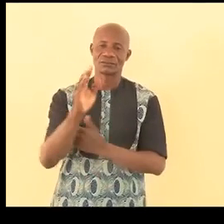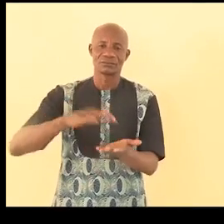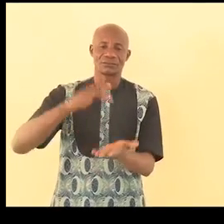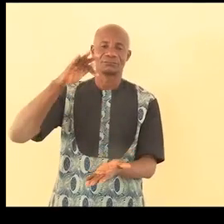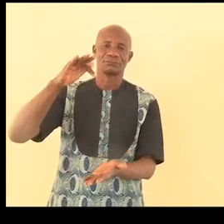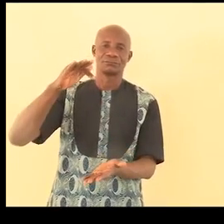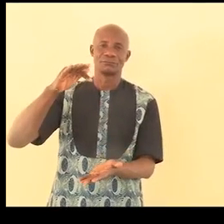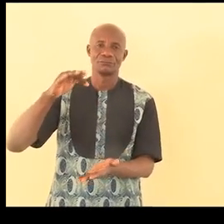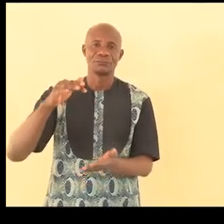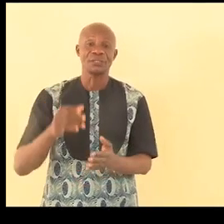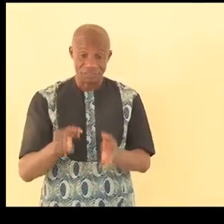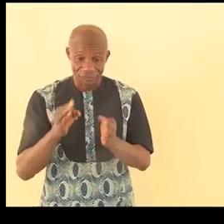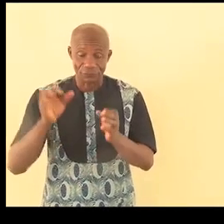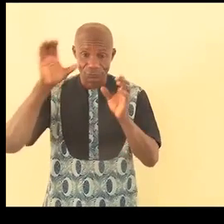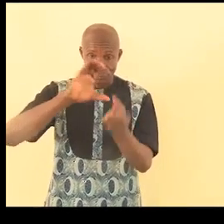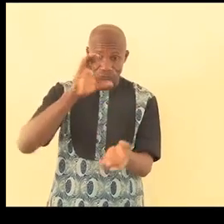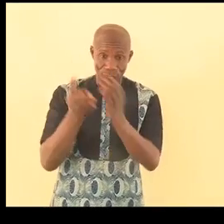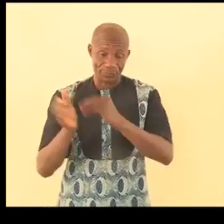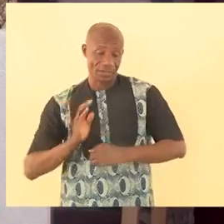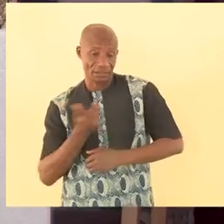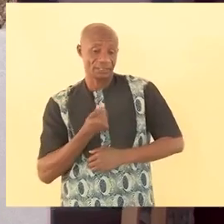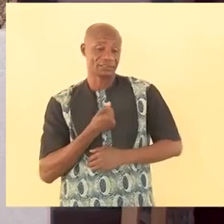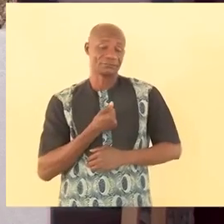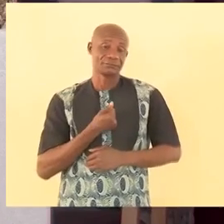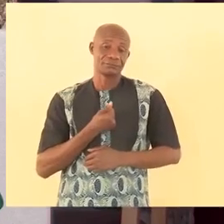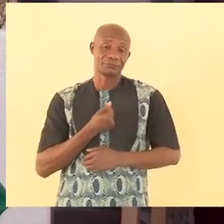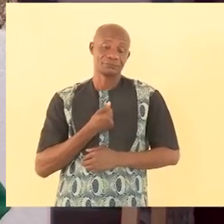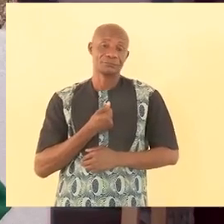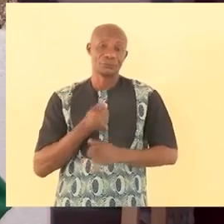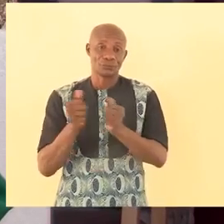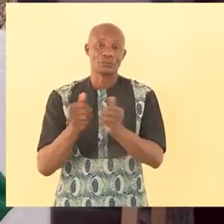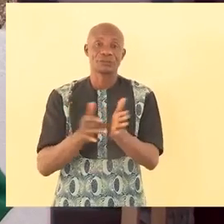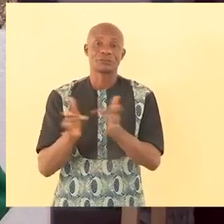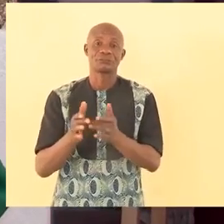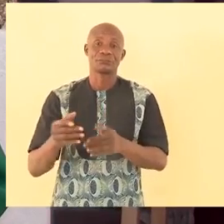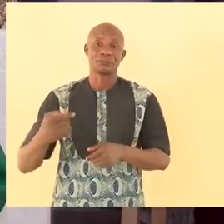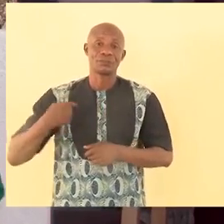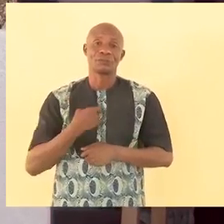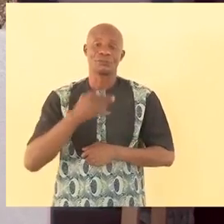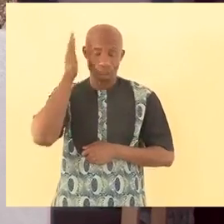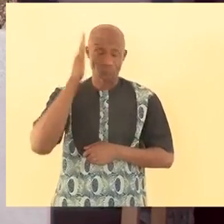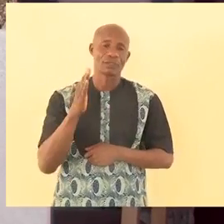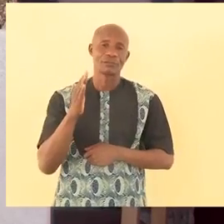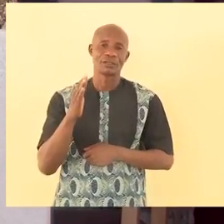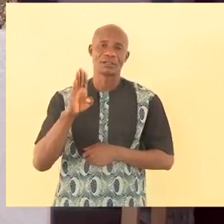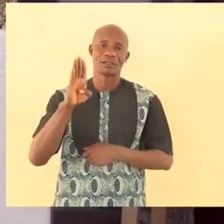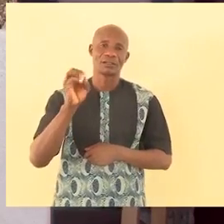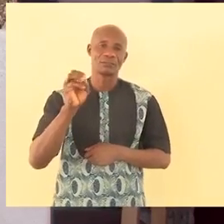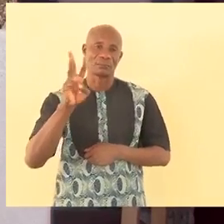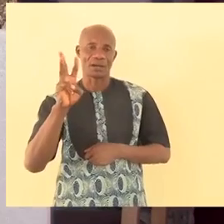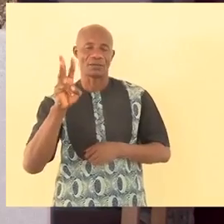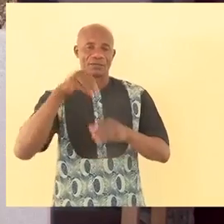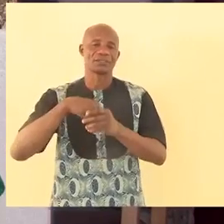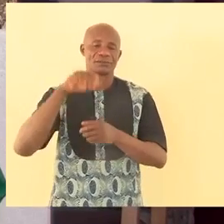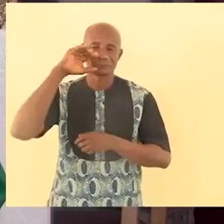We should mourn. That's why I said, if we compare ourselves to the person we are called to compare ourselves to, we will bow our heads